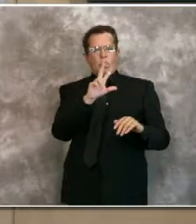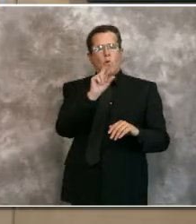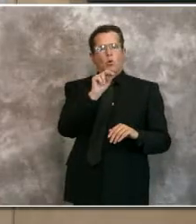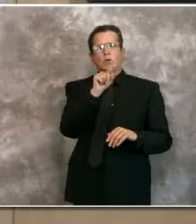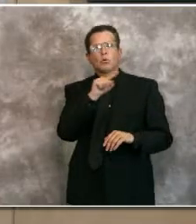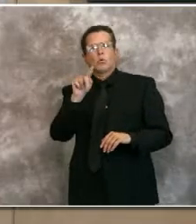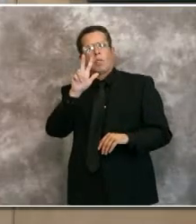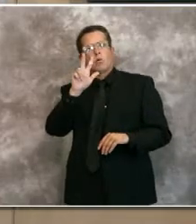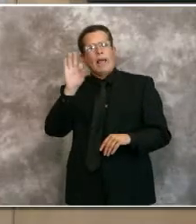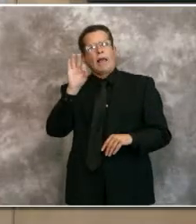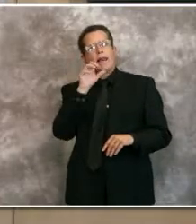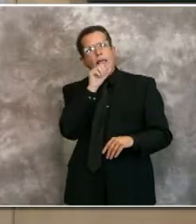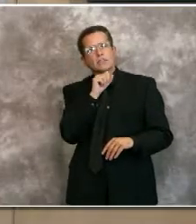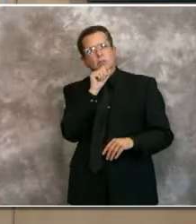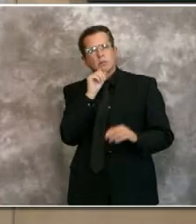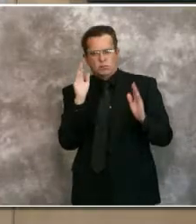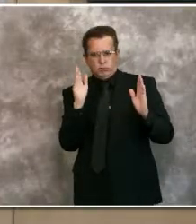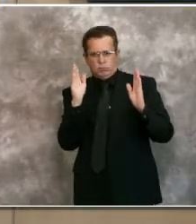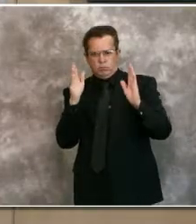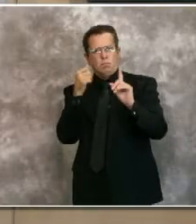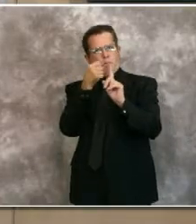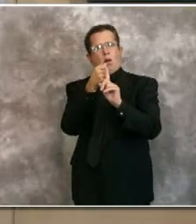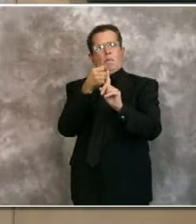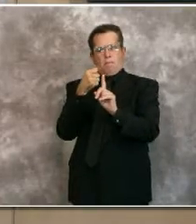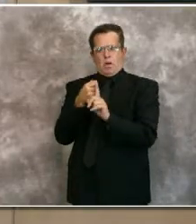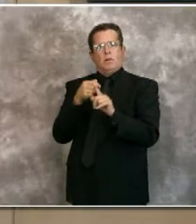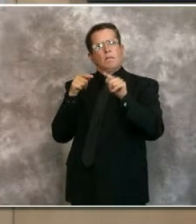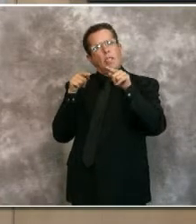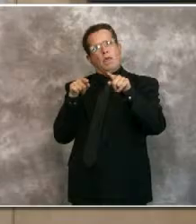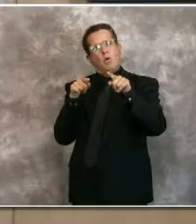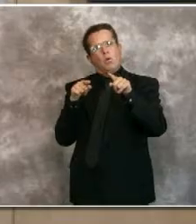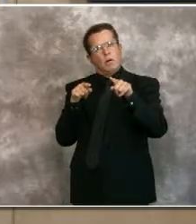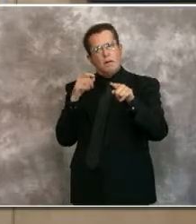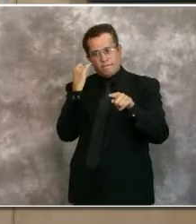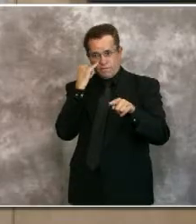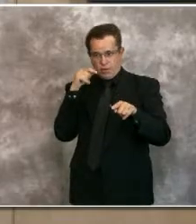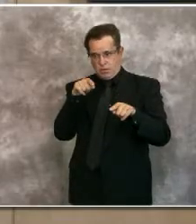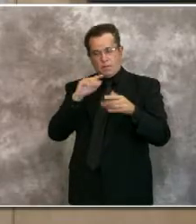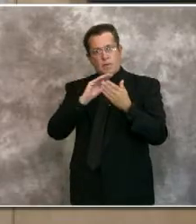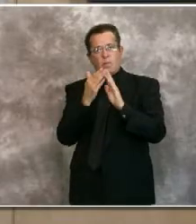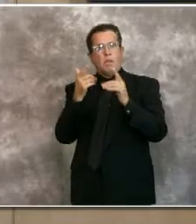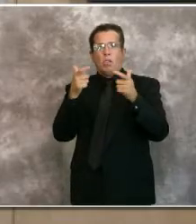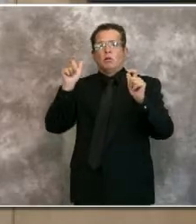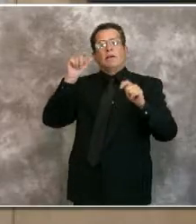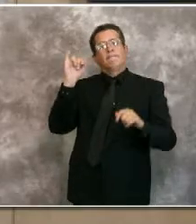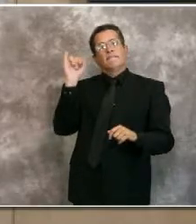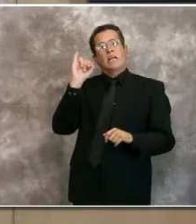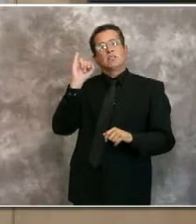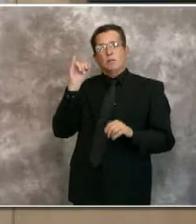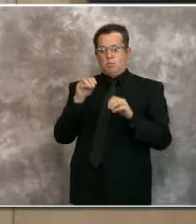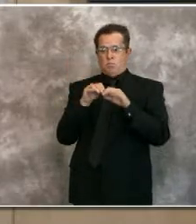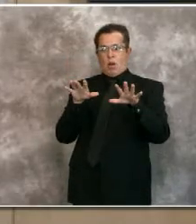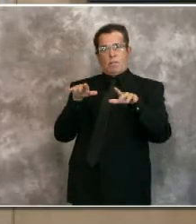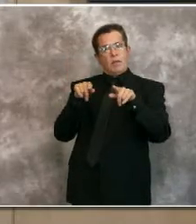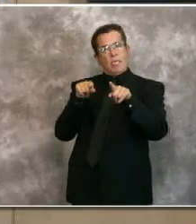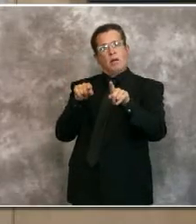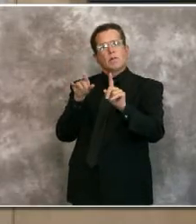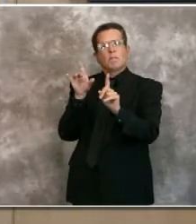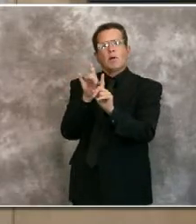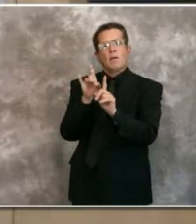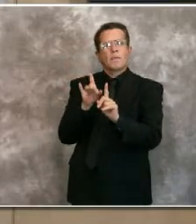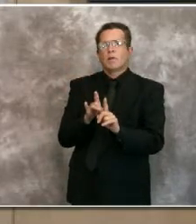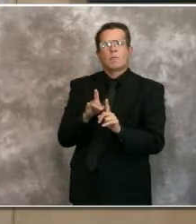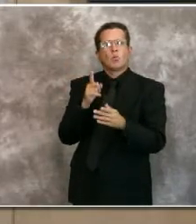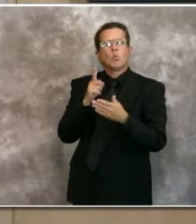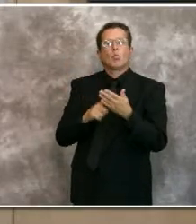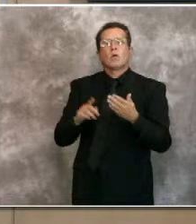the second largest. If this continues to be one of the larger groups of infections, is that